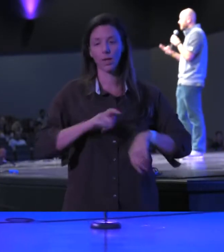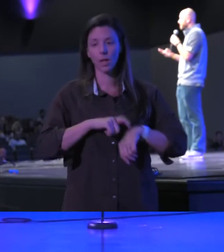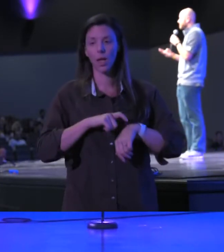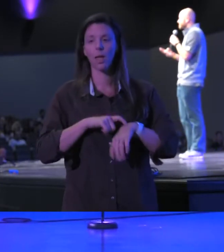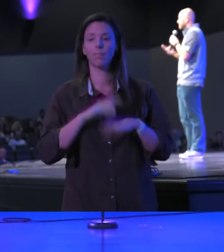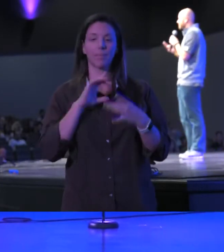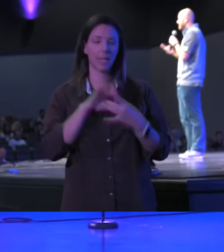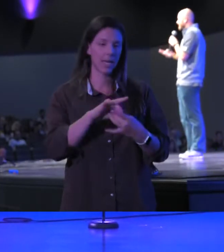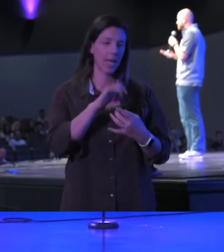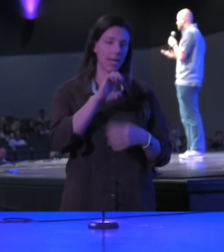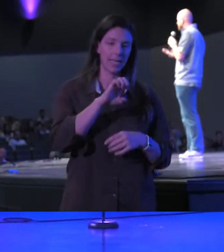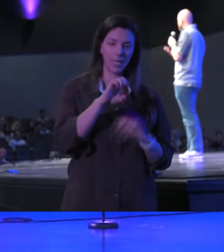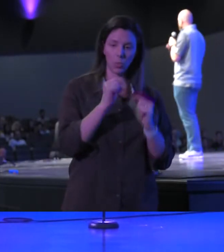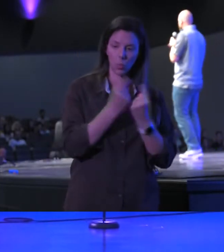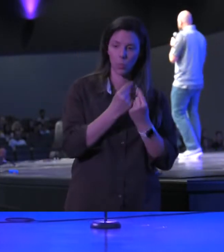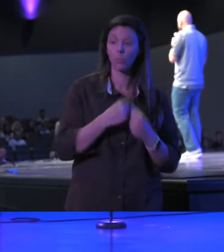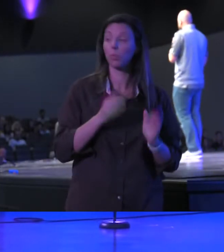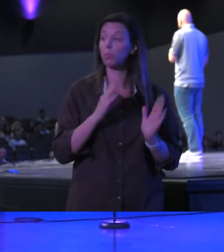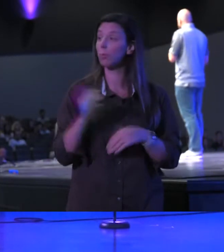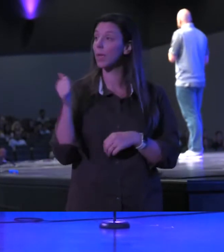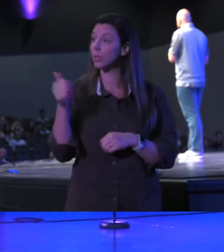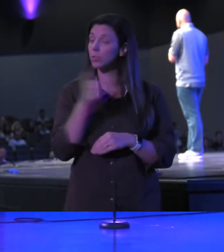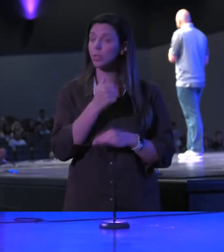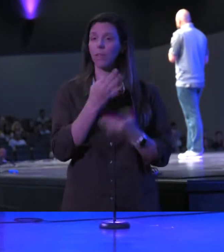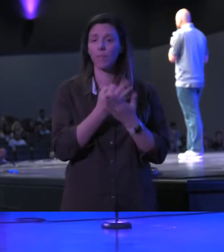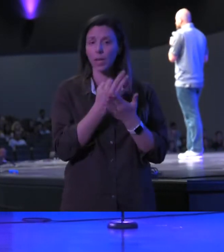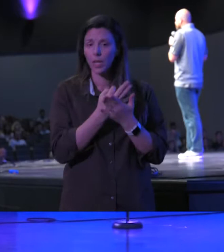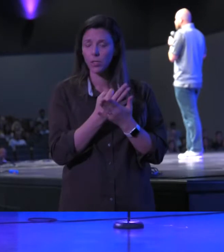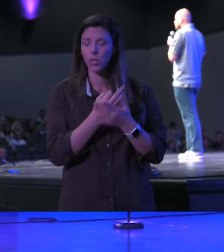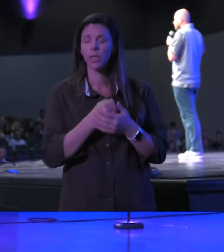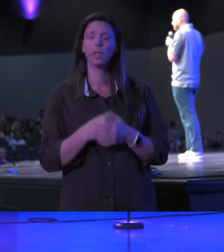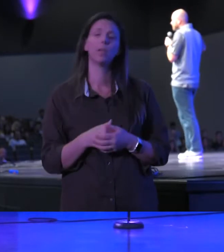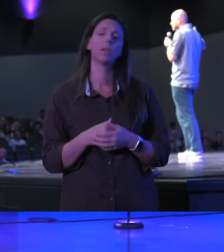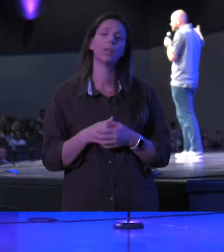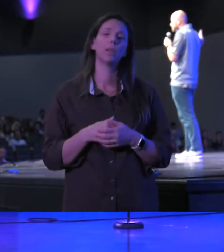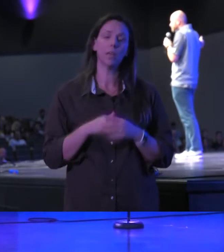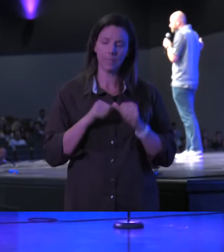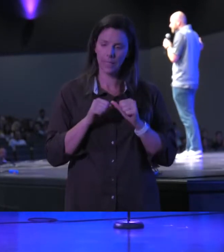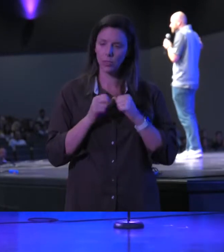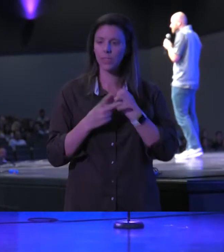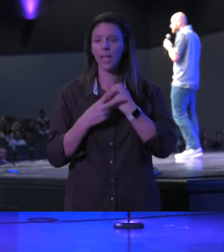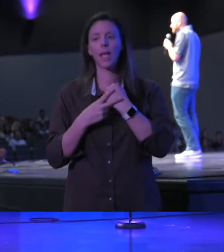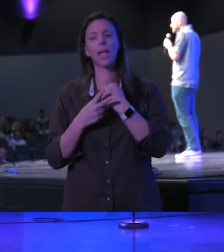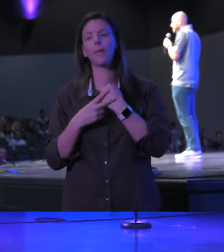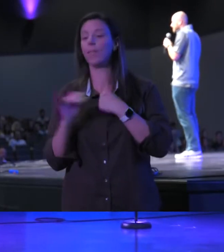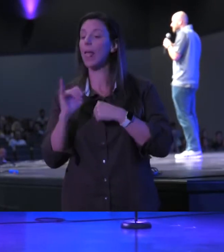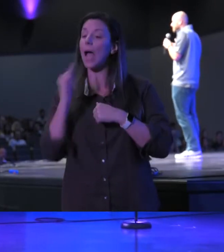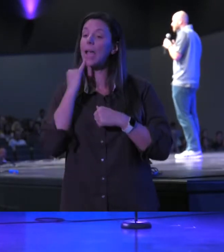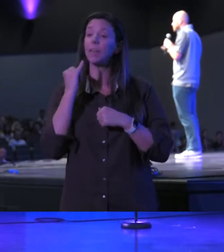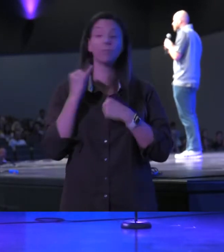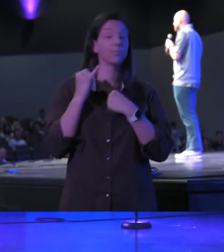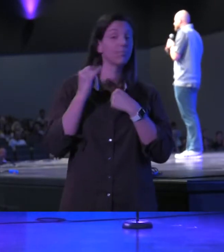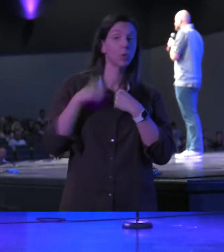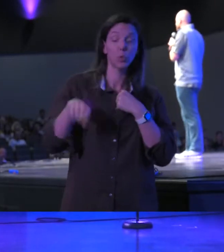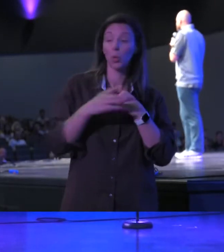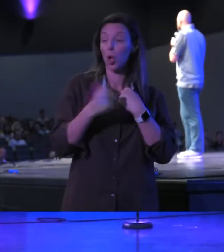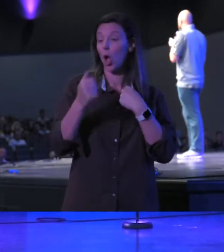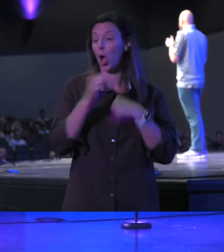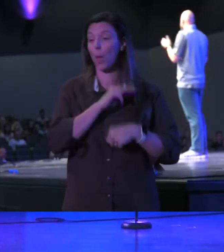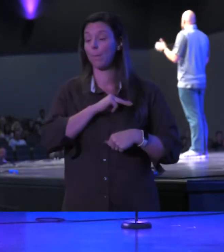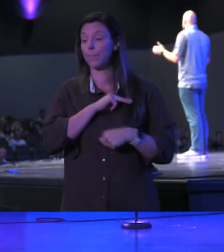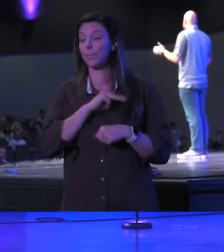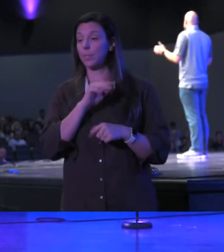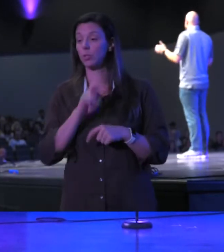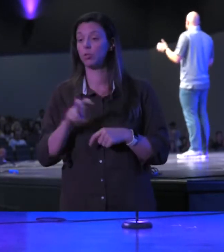can prepare yourself financially. Please continue to save as if you were going on a mission trip next year. And then the third way is bank